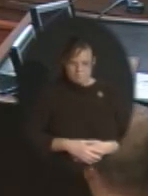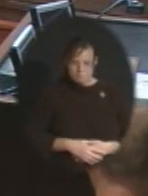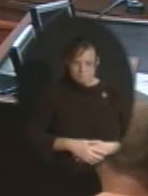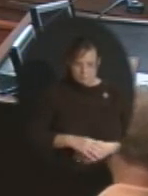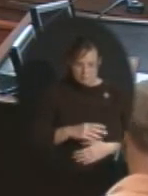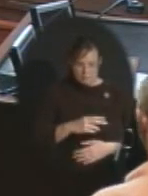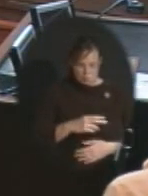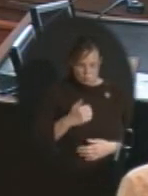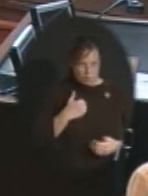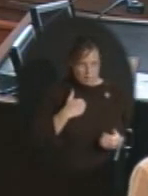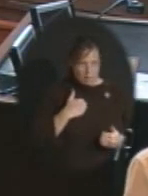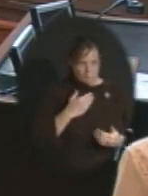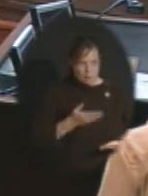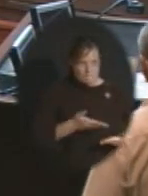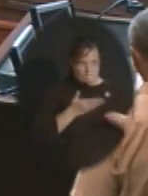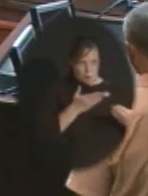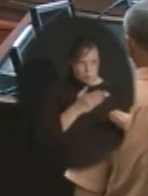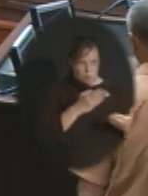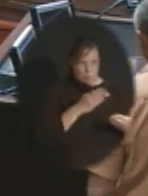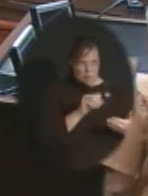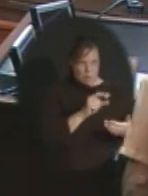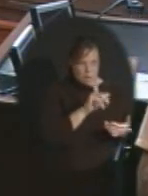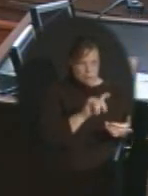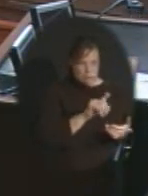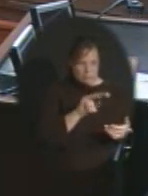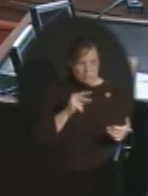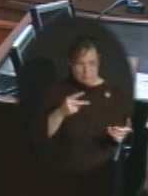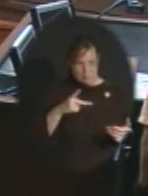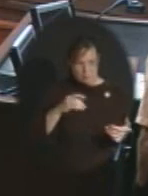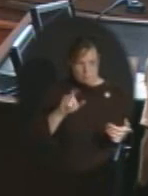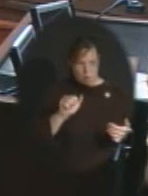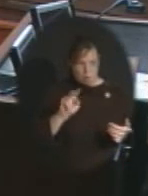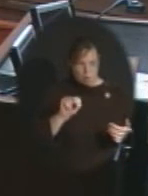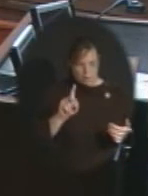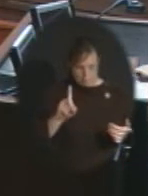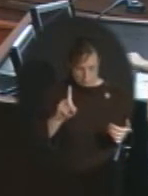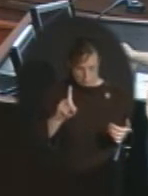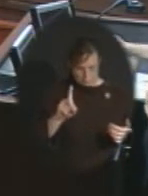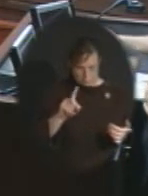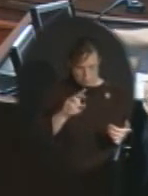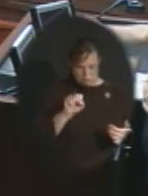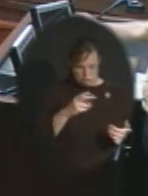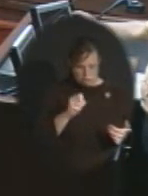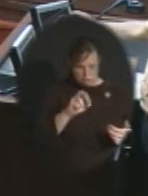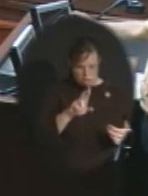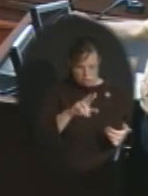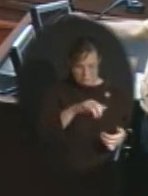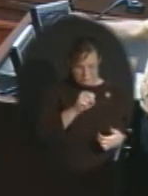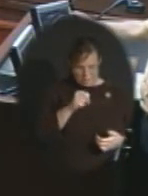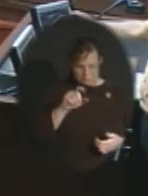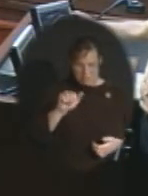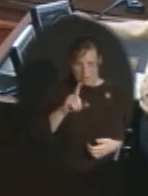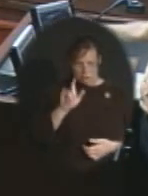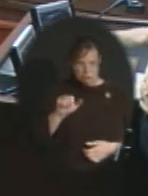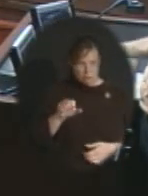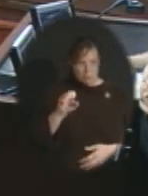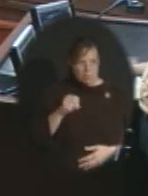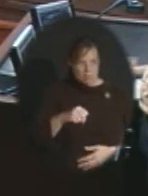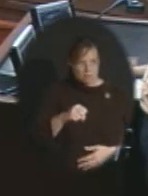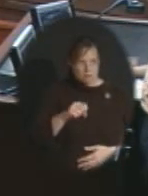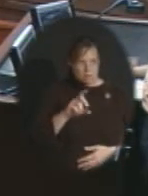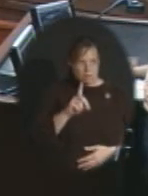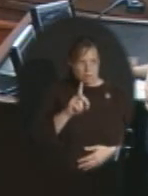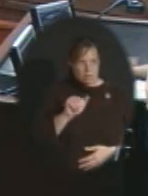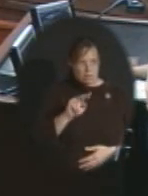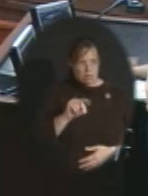Ms. Hibbs, we have a motion by Ms. Ashley and a second by Mr. Poland. Would you call the roll, please? Mr. Shear? Yes. Ms. Ashley? Yes.